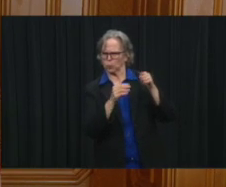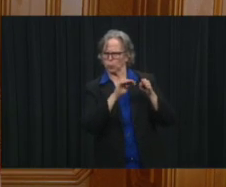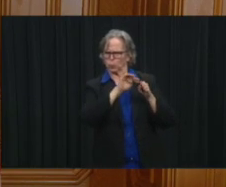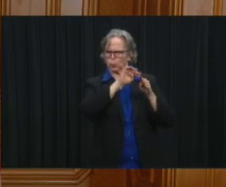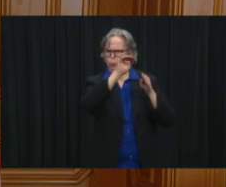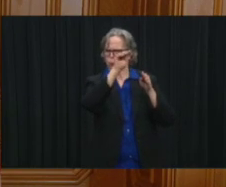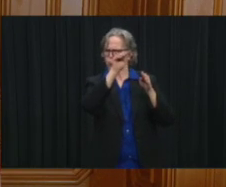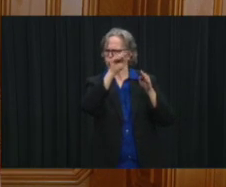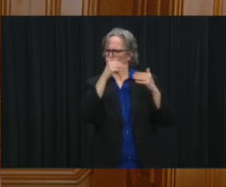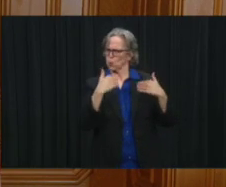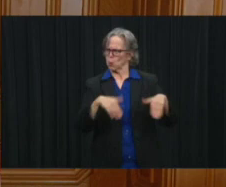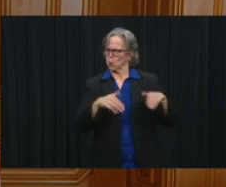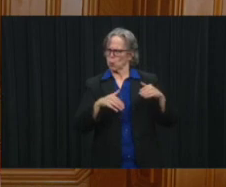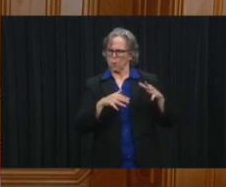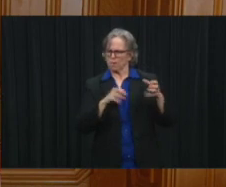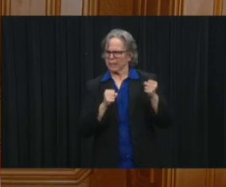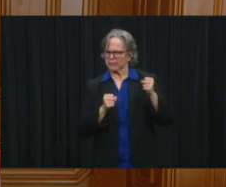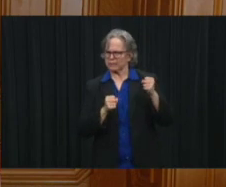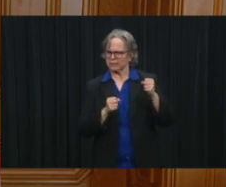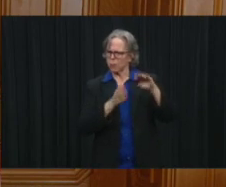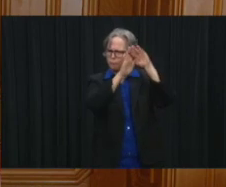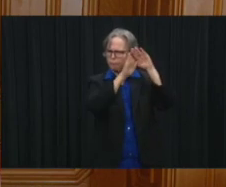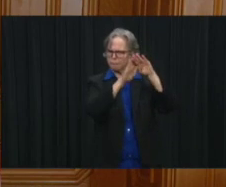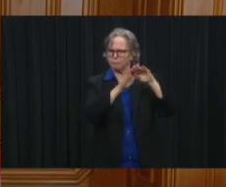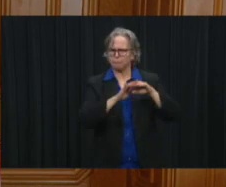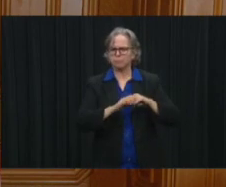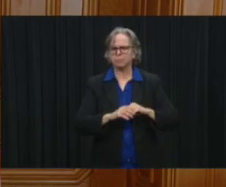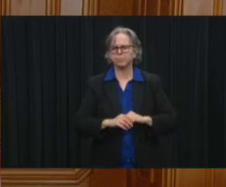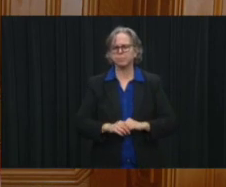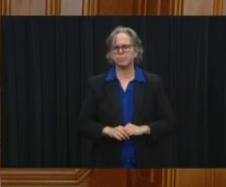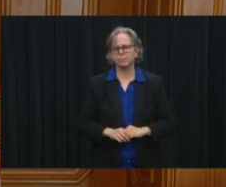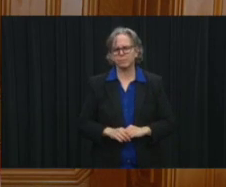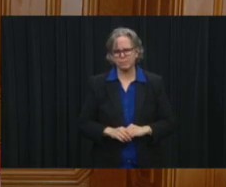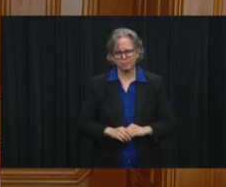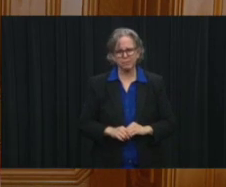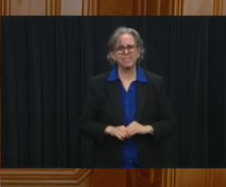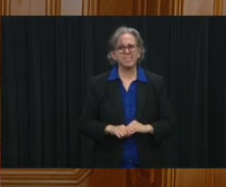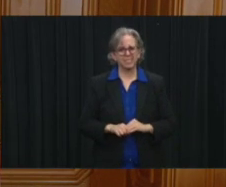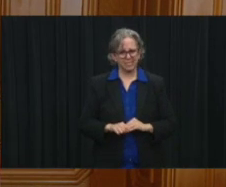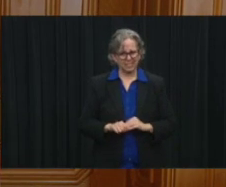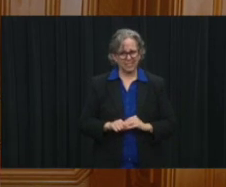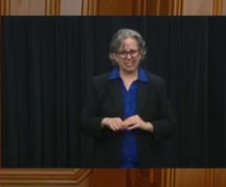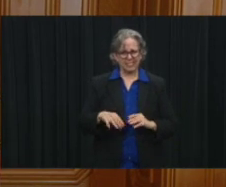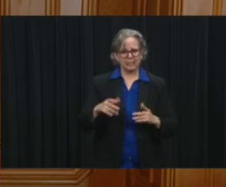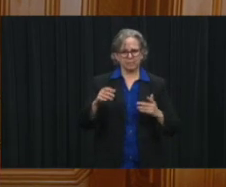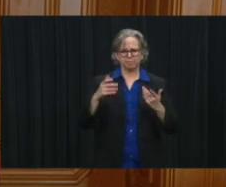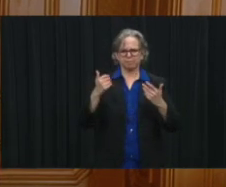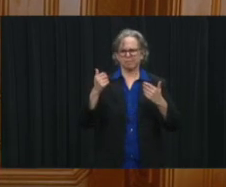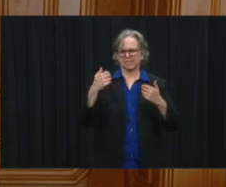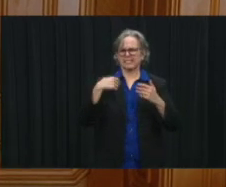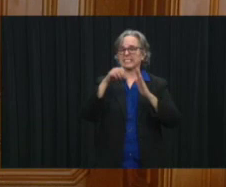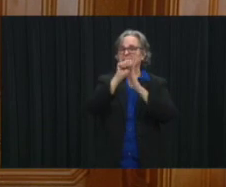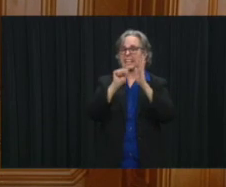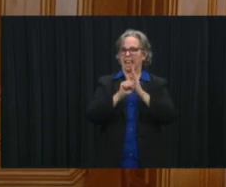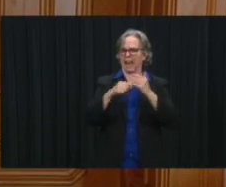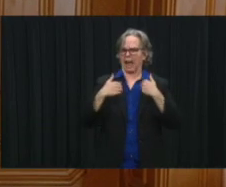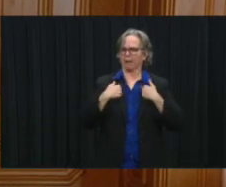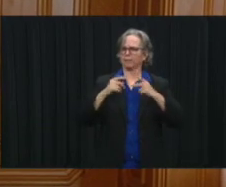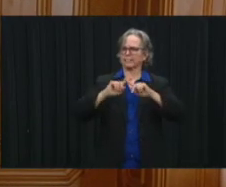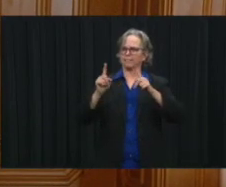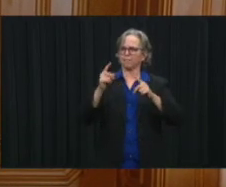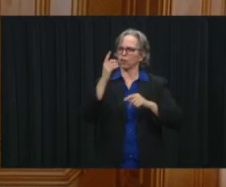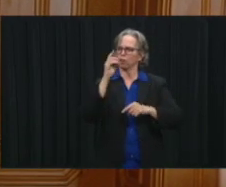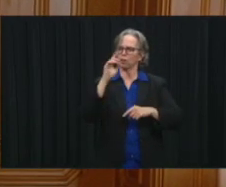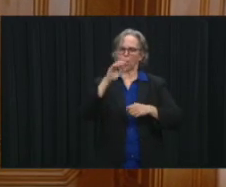I have asked, we've divided the state into 8 regions, and I've asked each region